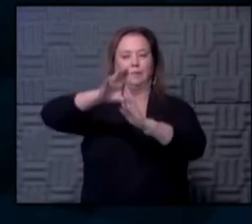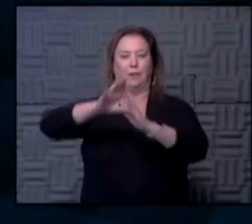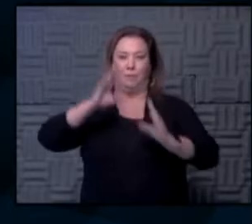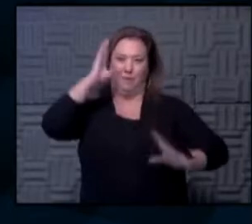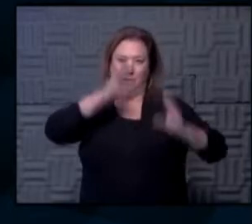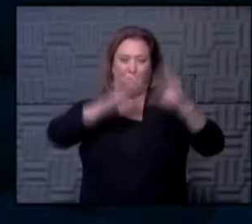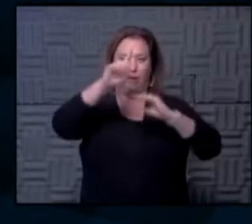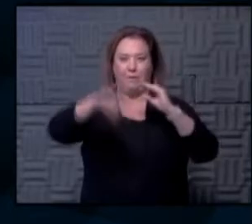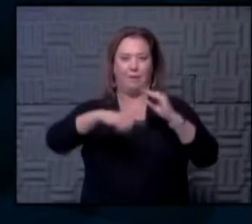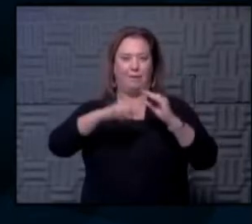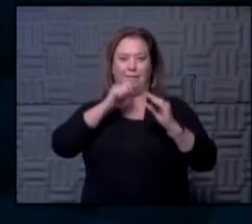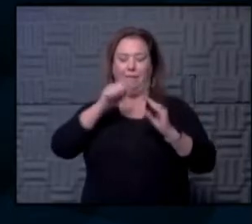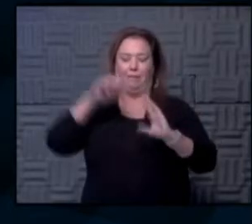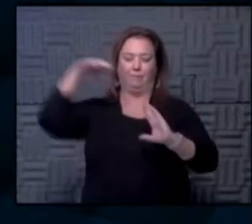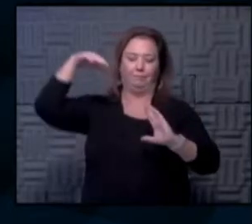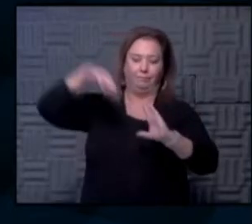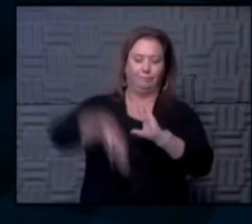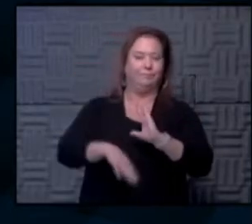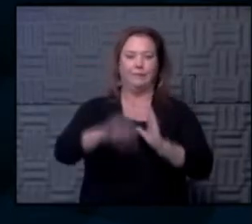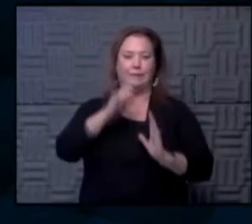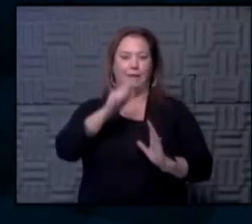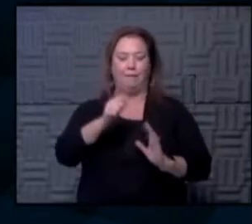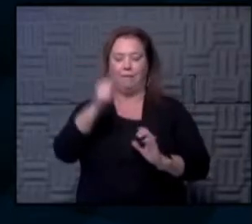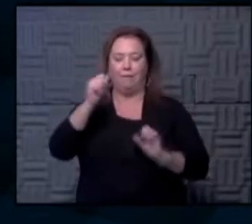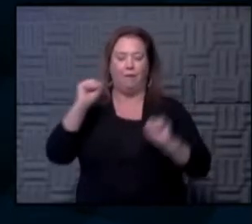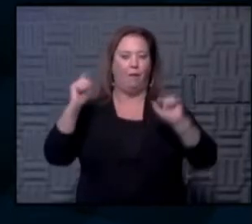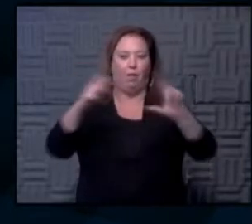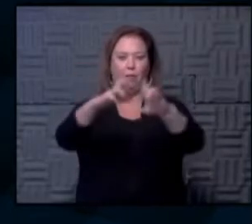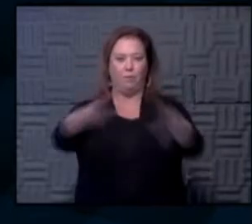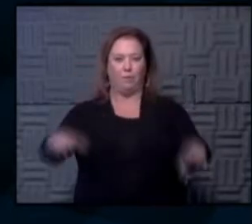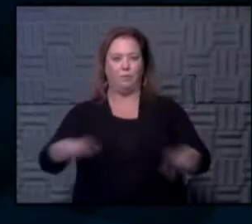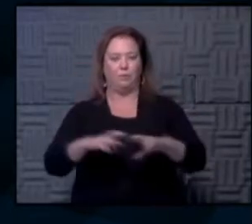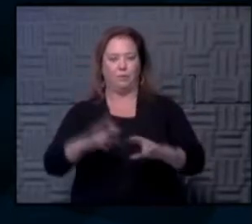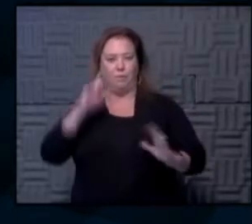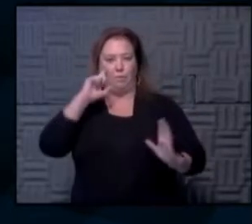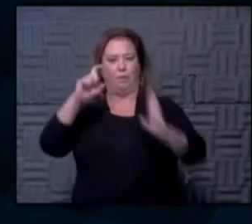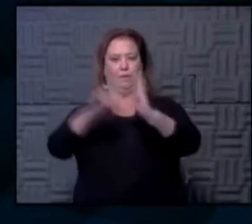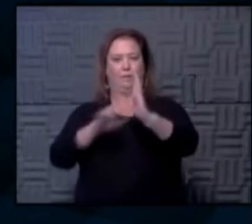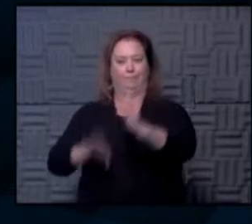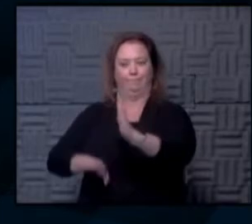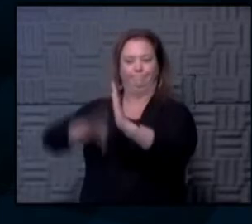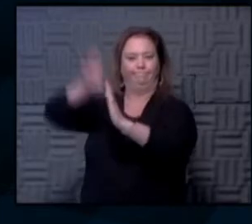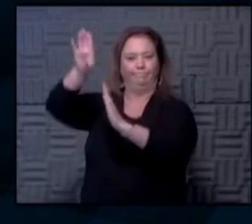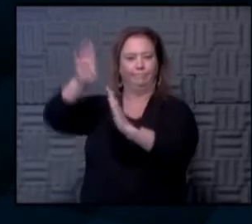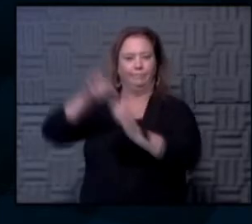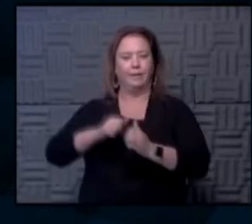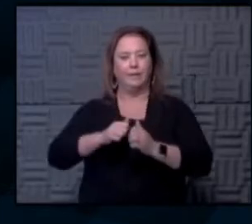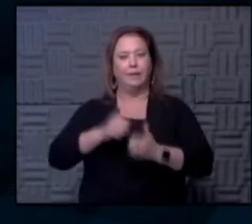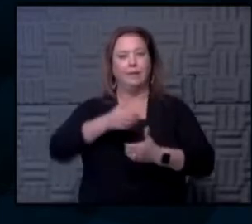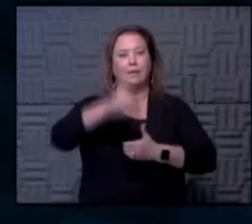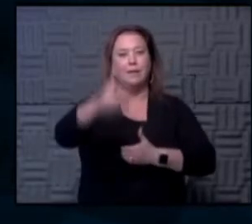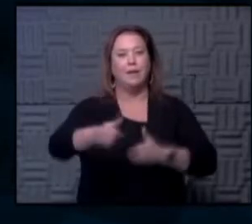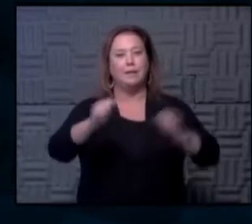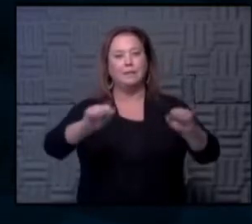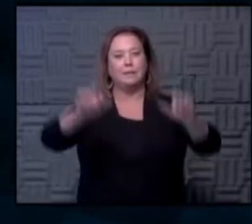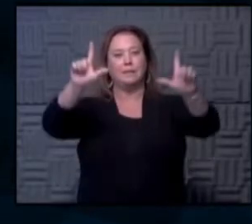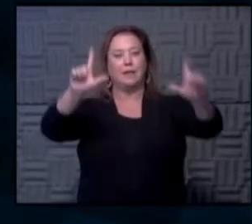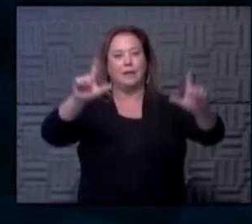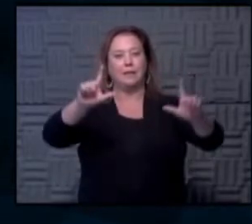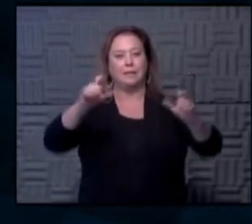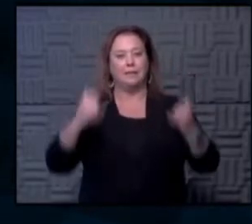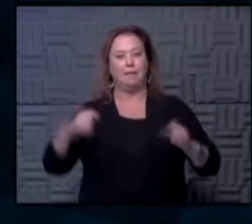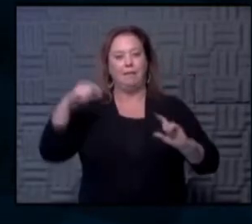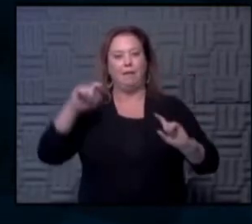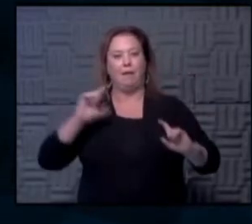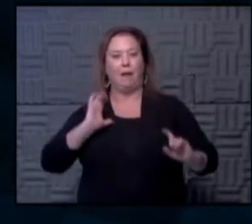not turning the corner in any region, at least at this point. The next slide brings us back into the state